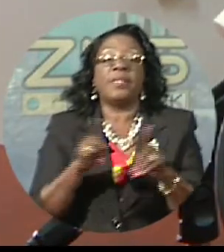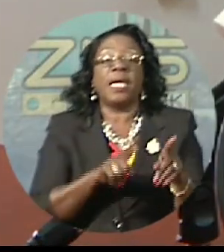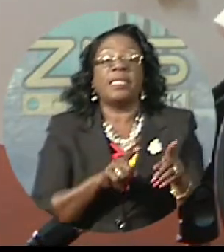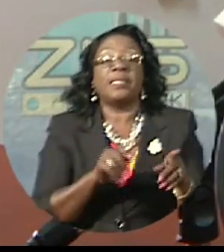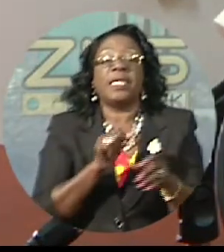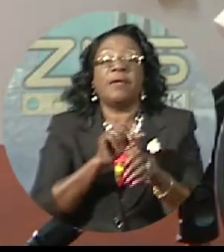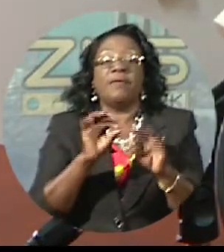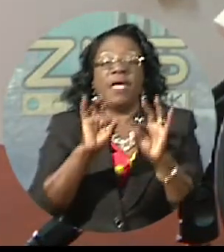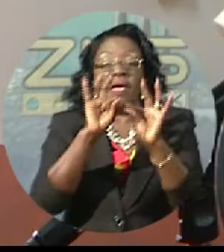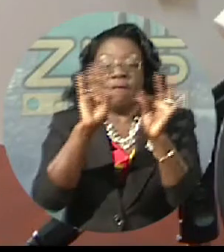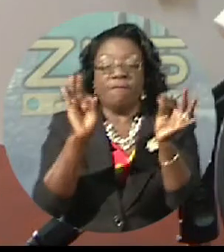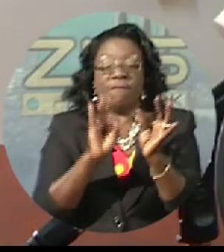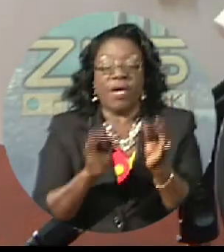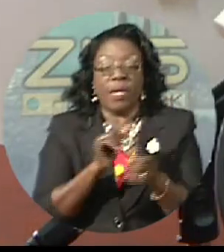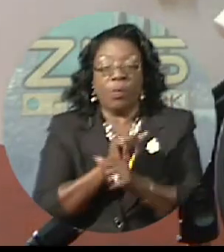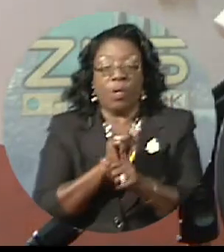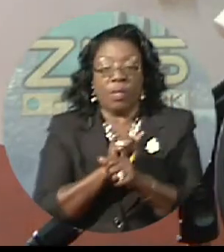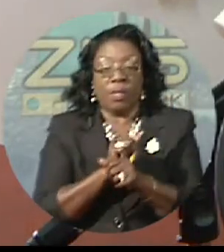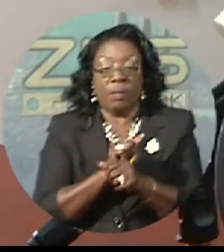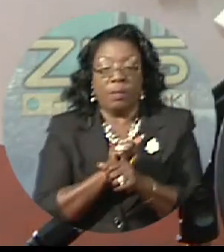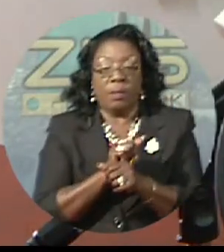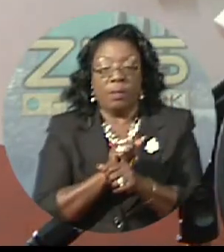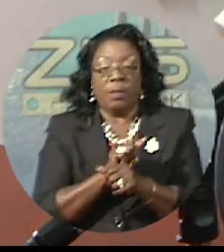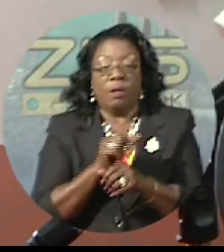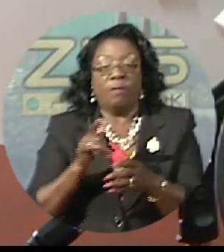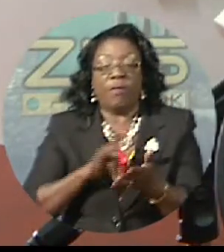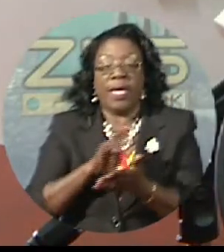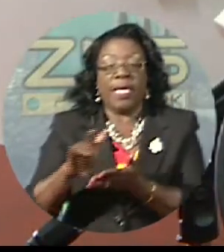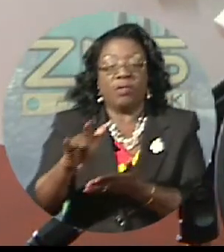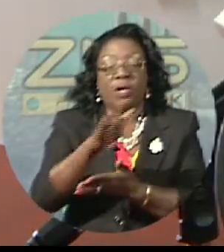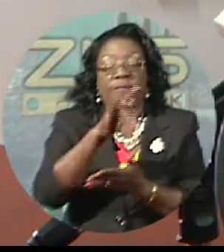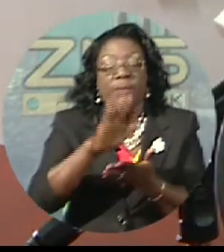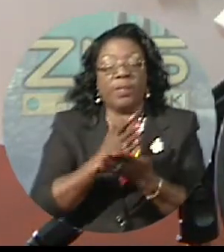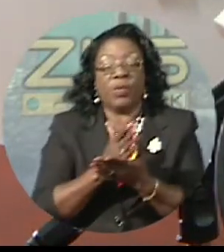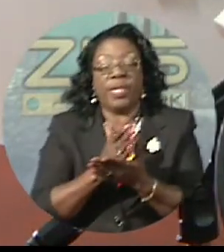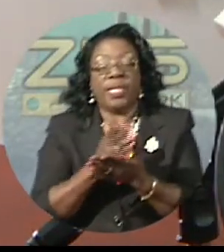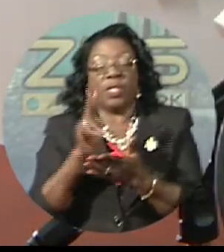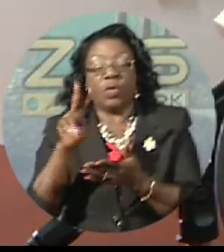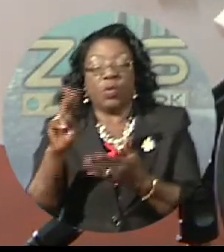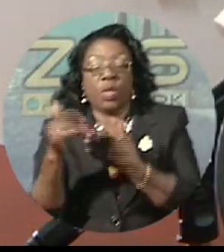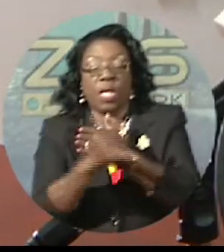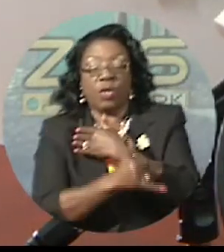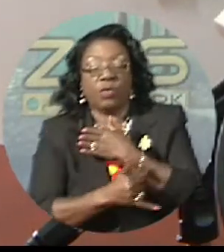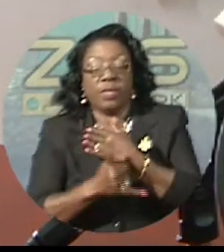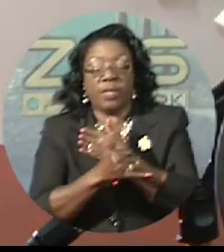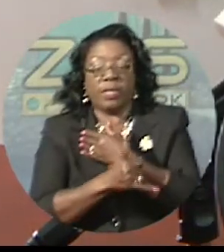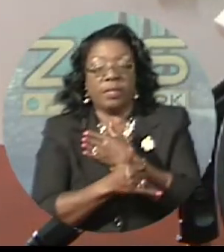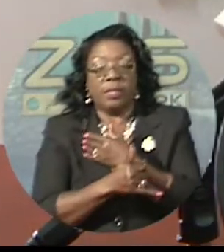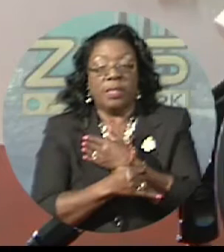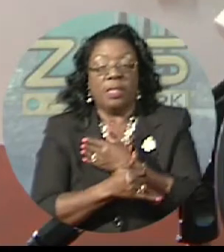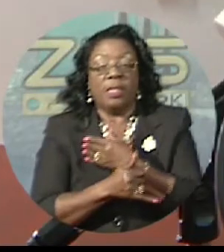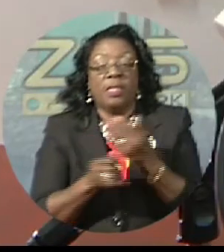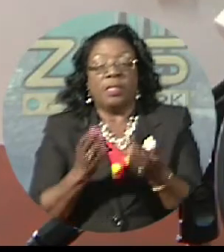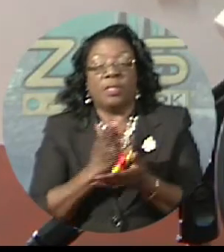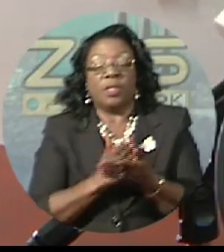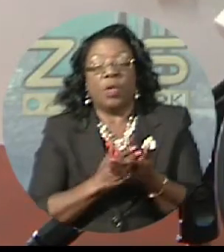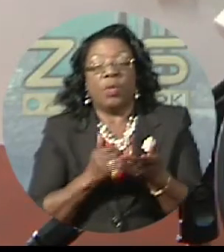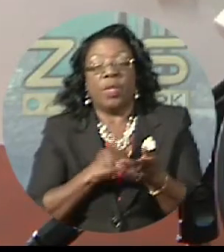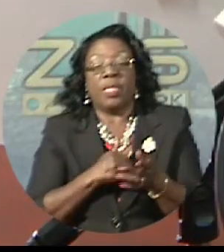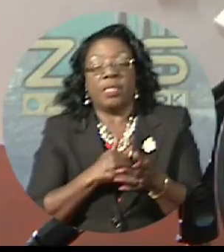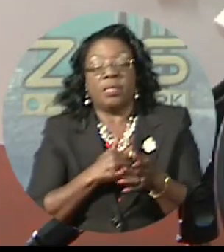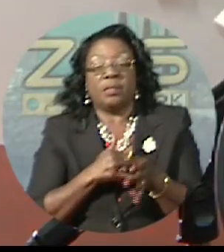but it can also serve as a stimulus for air traffic between the two states, and it begins the dialogue. So it's in terms